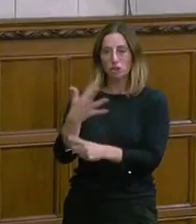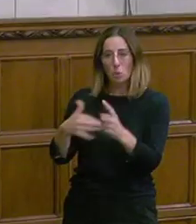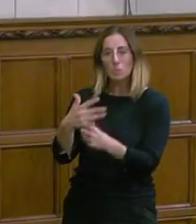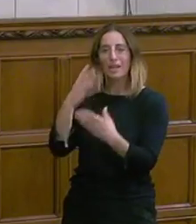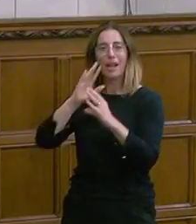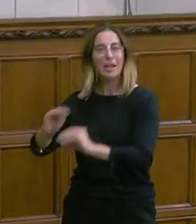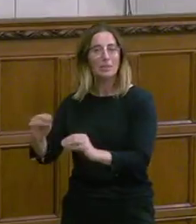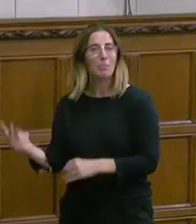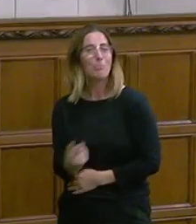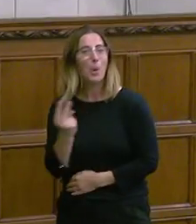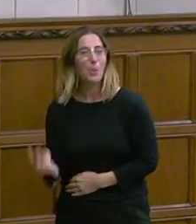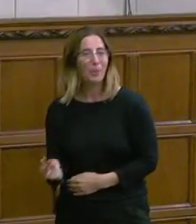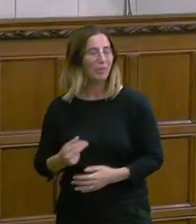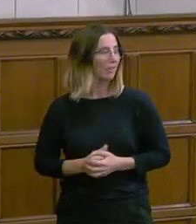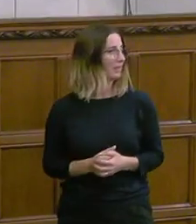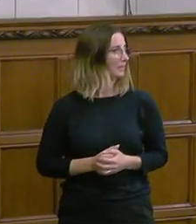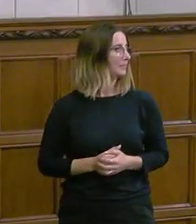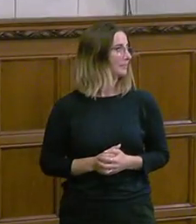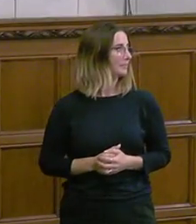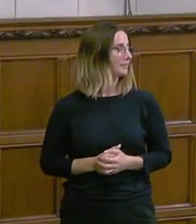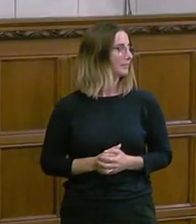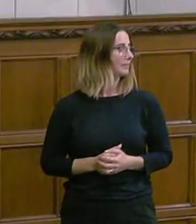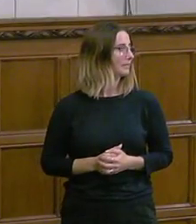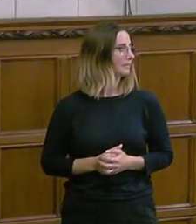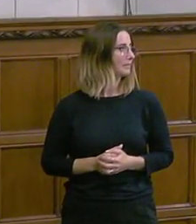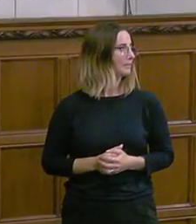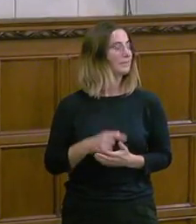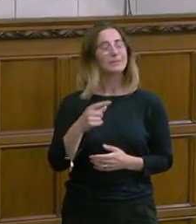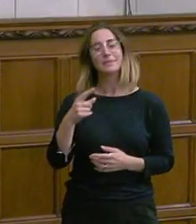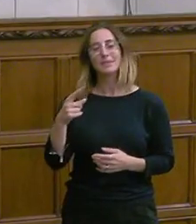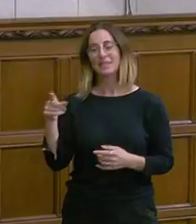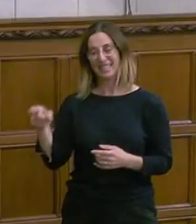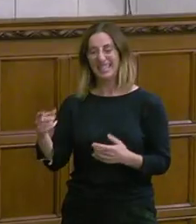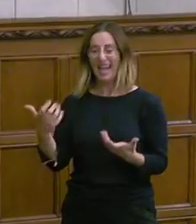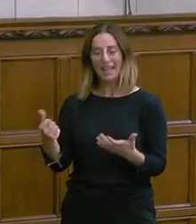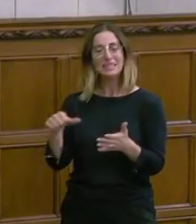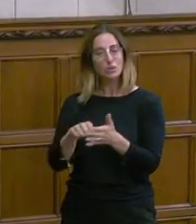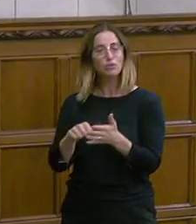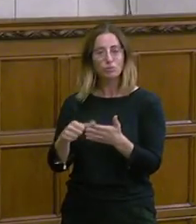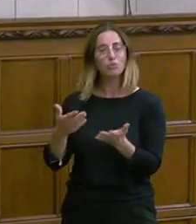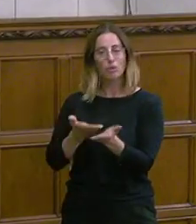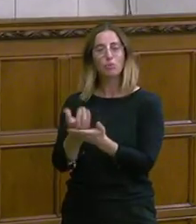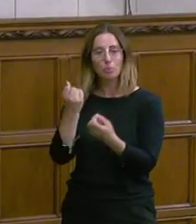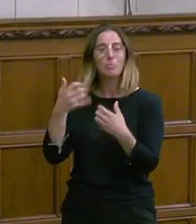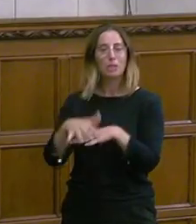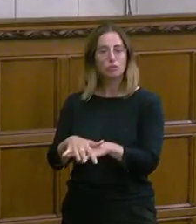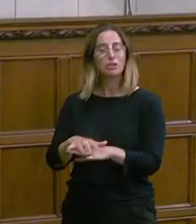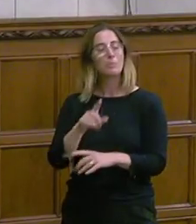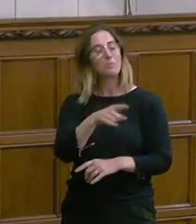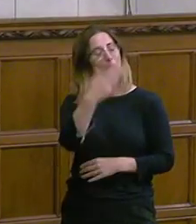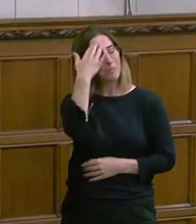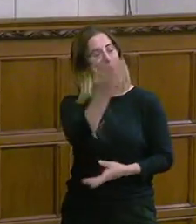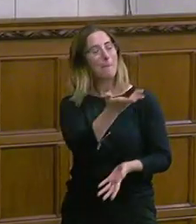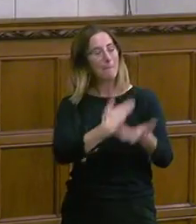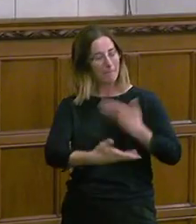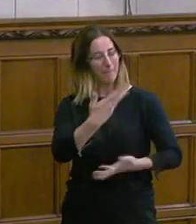moving around, a specialist and mainstream provision in secondary school, which provided him with difficulties. And Mrs. Ward quite rightly makes the point here that she was